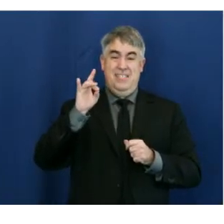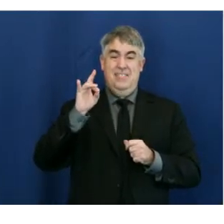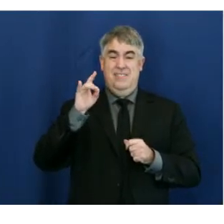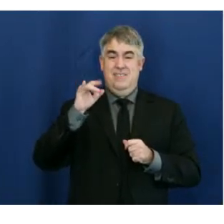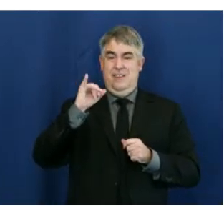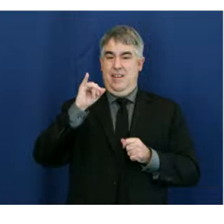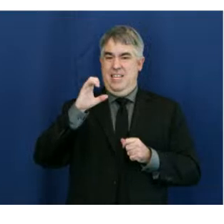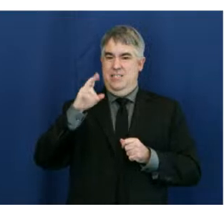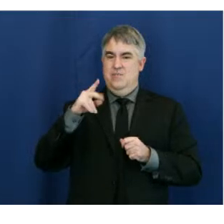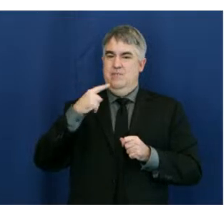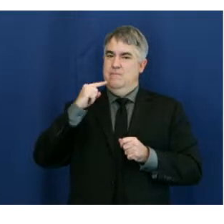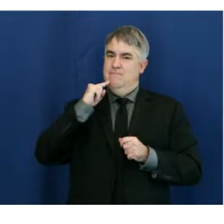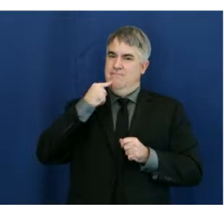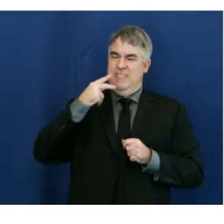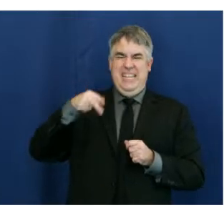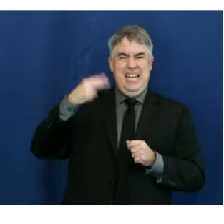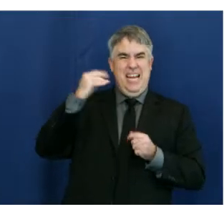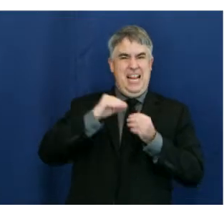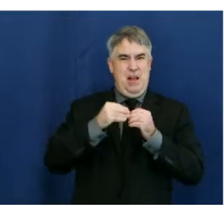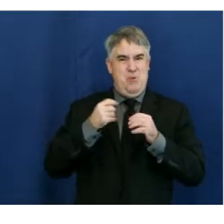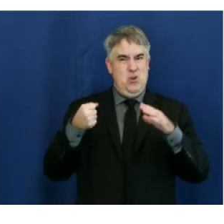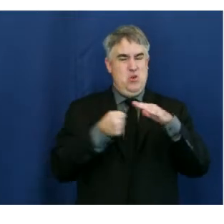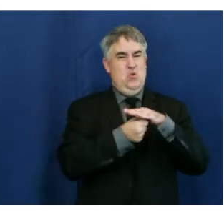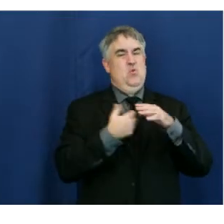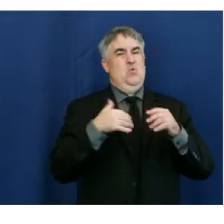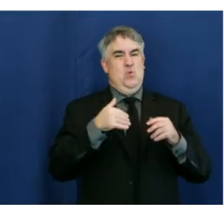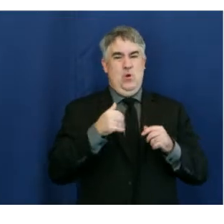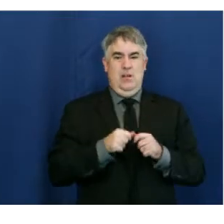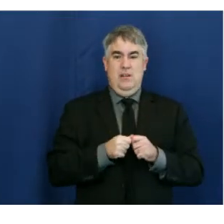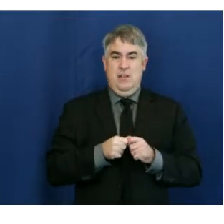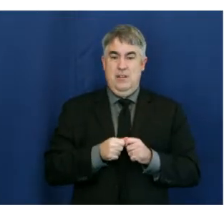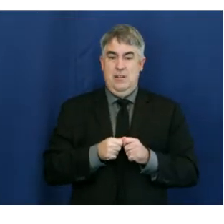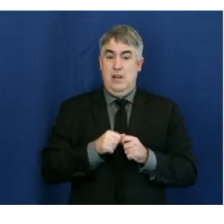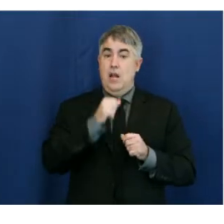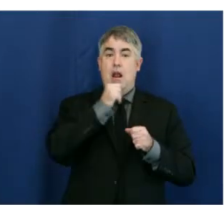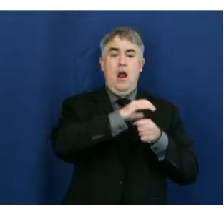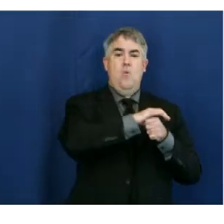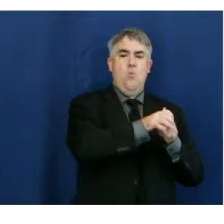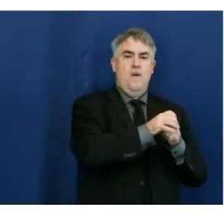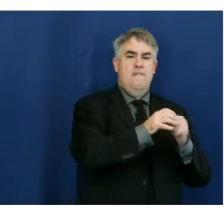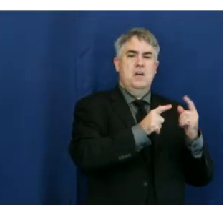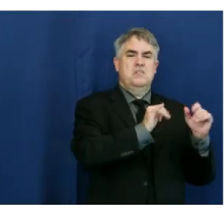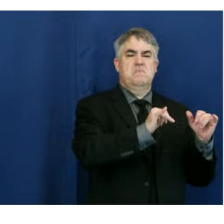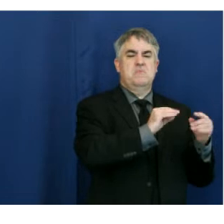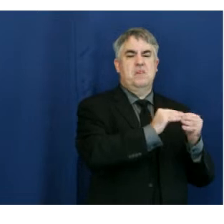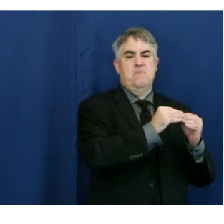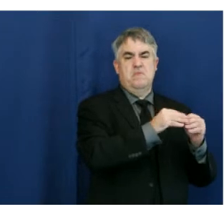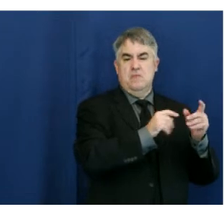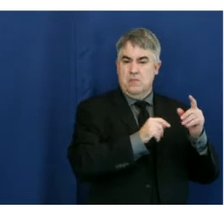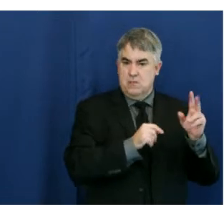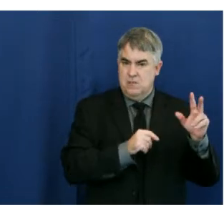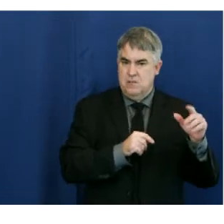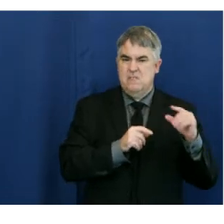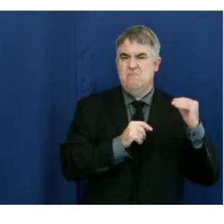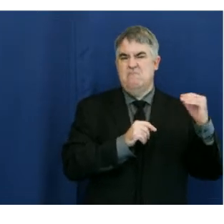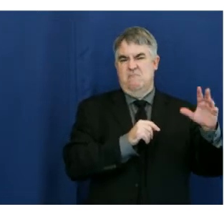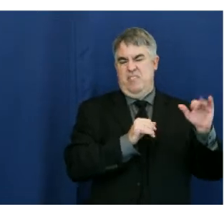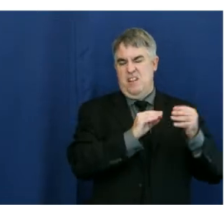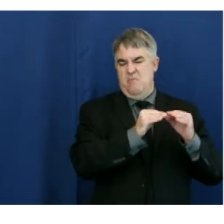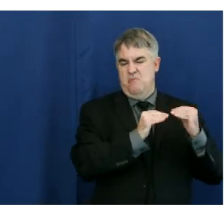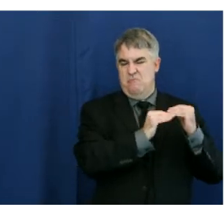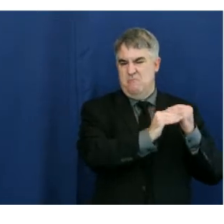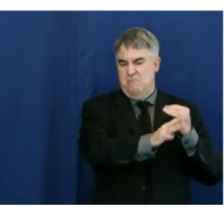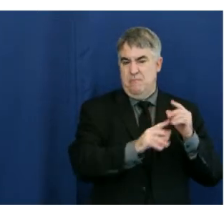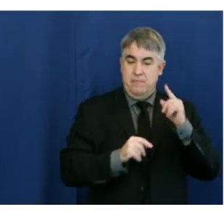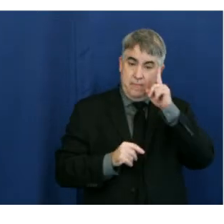out of what we're seeing. Non-COVID ICU holding steady right there at 241, and then 46 being the number of staffed